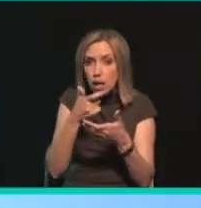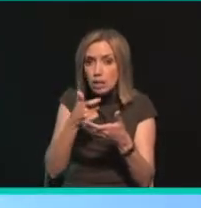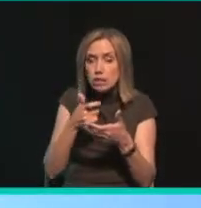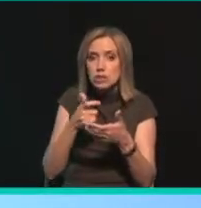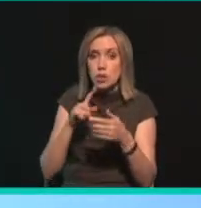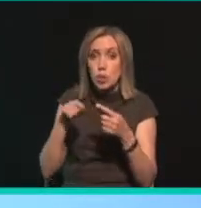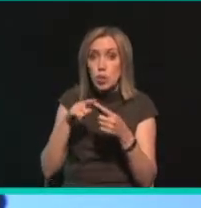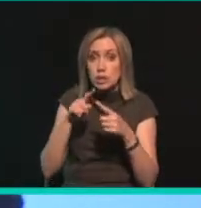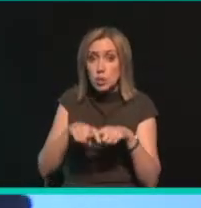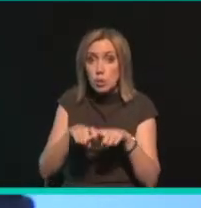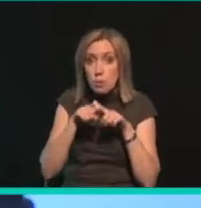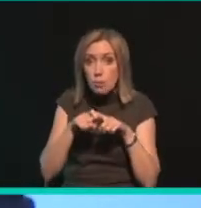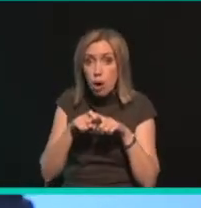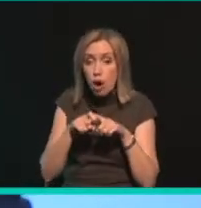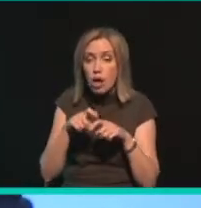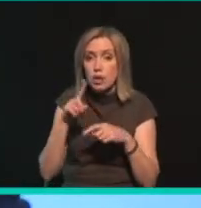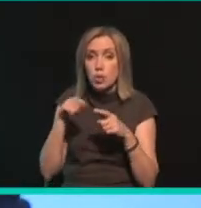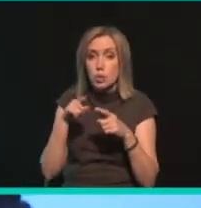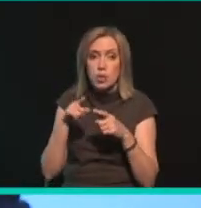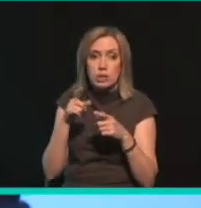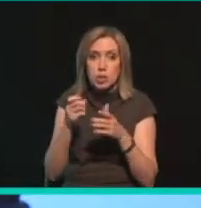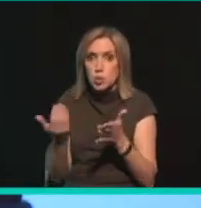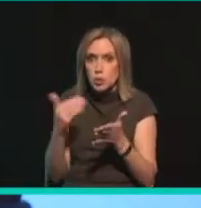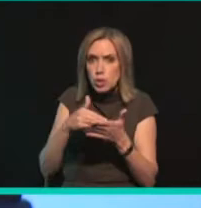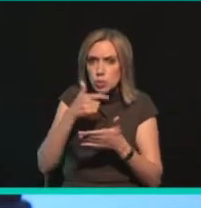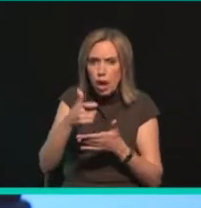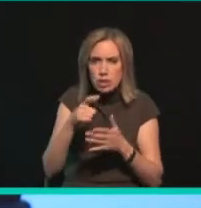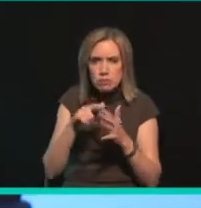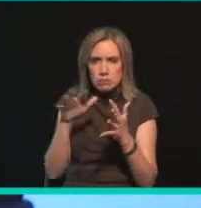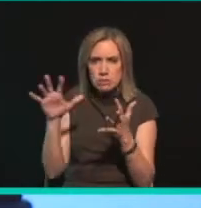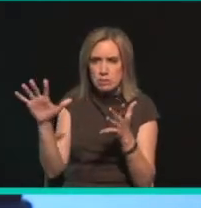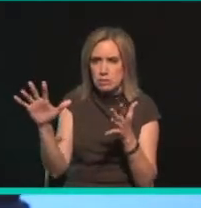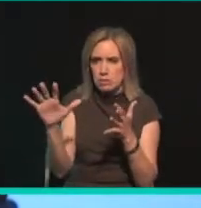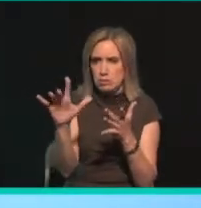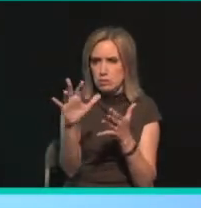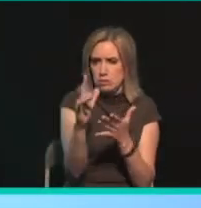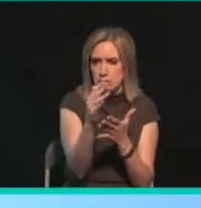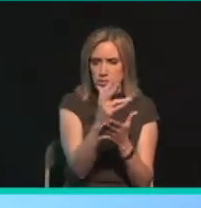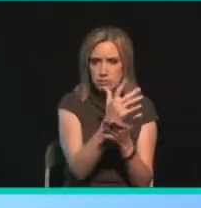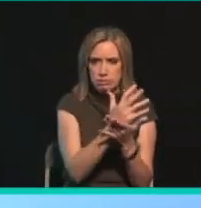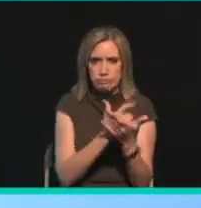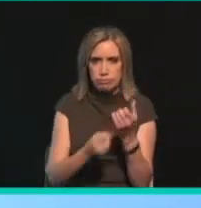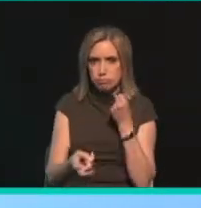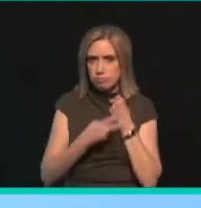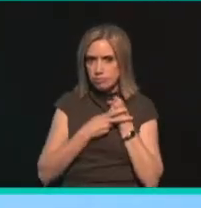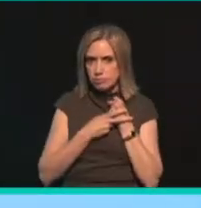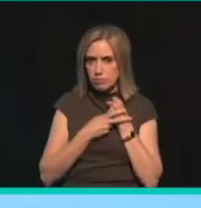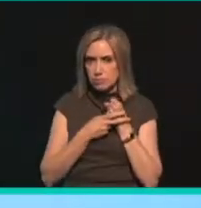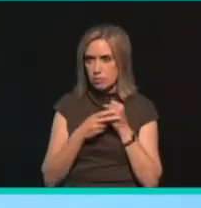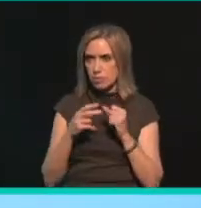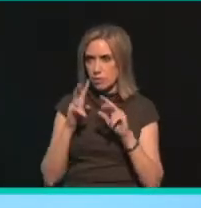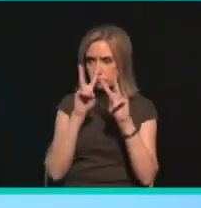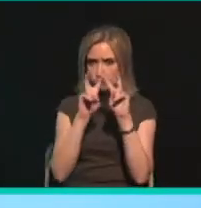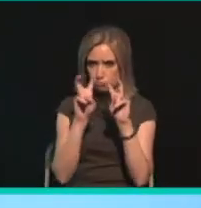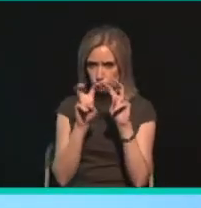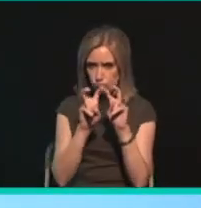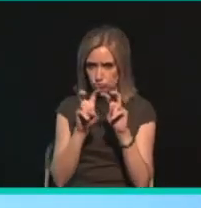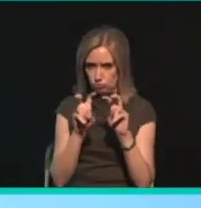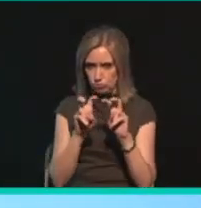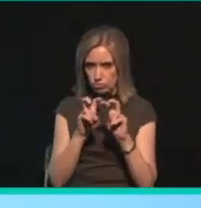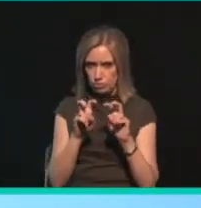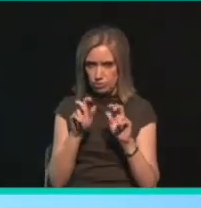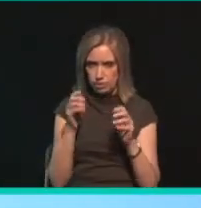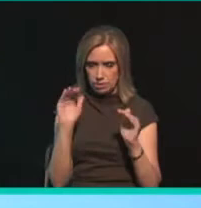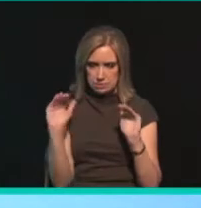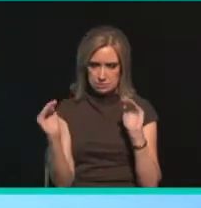programs, when they get rewatched. They look at all of this information And by analyzing this data, they are able to